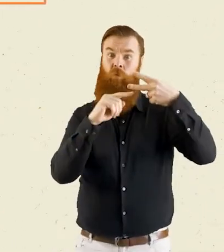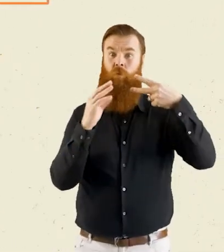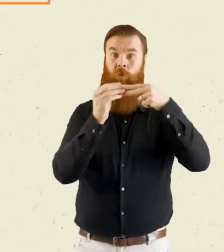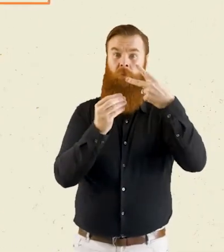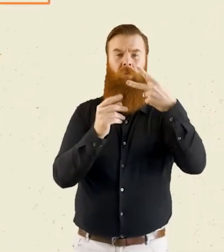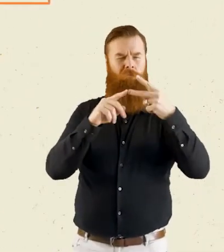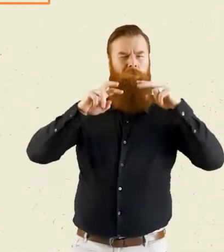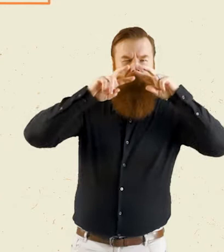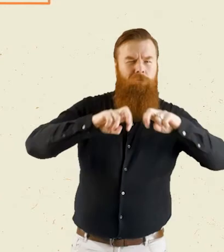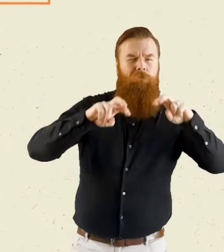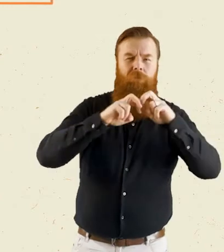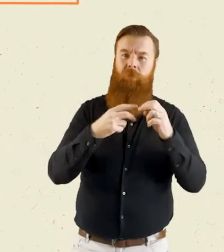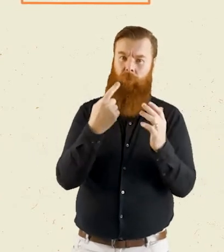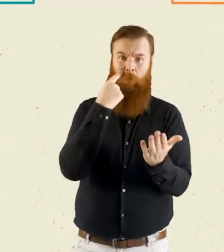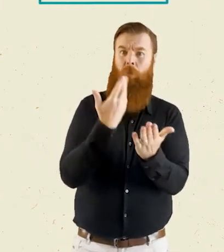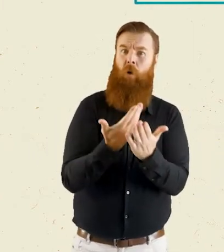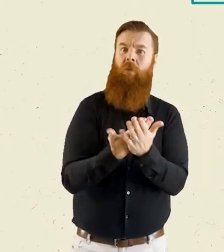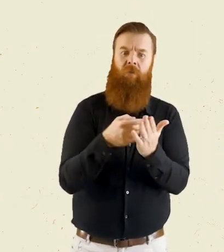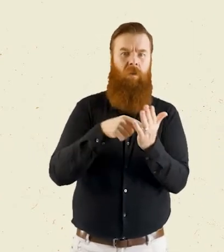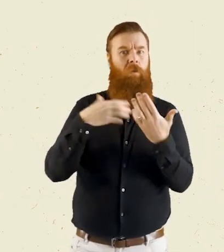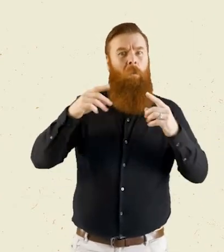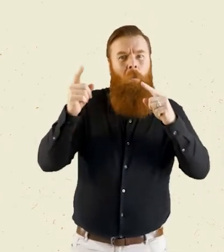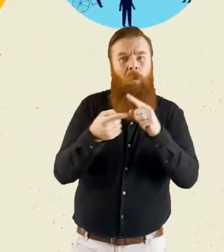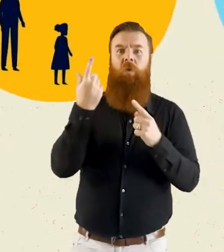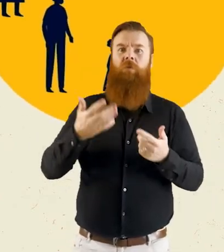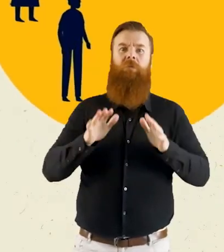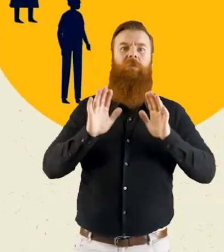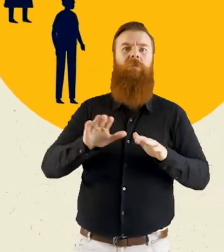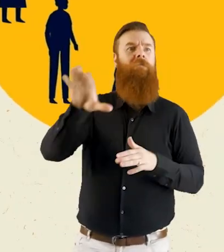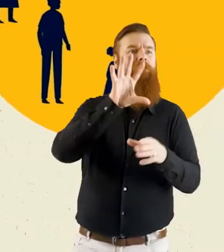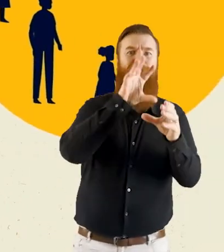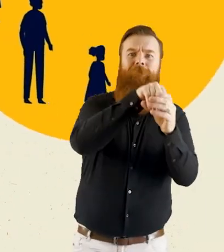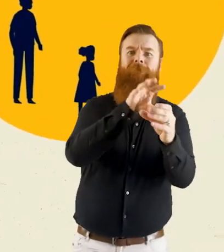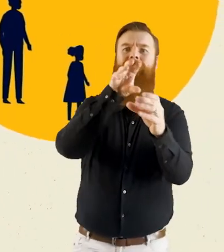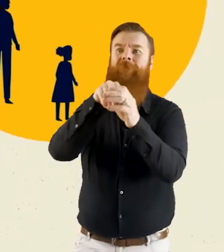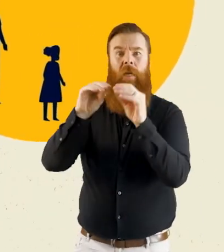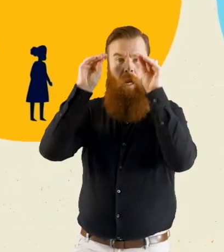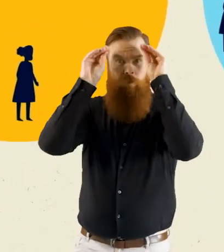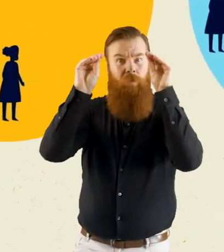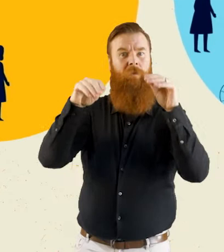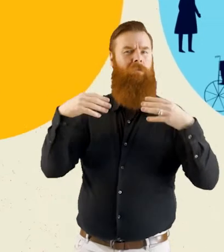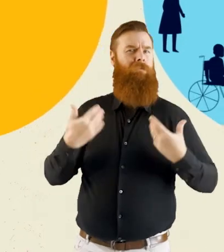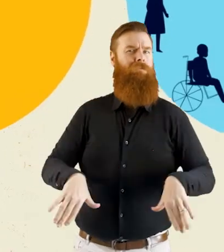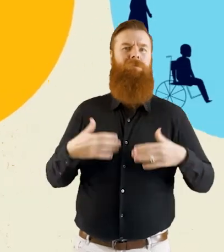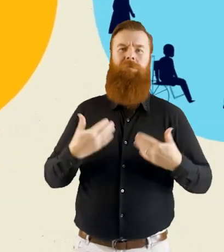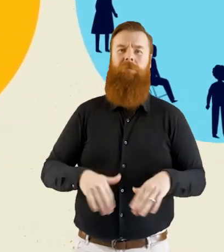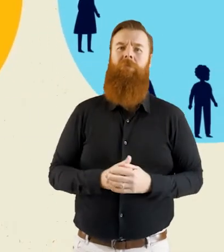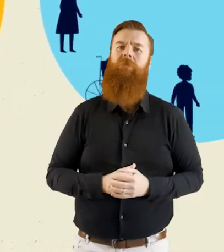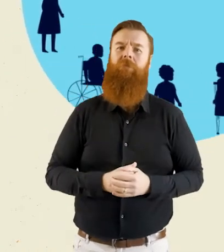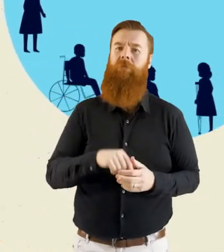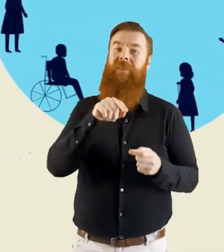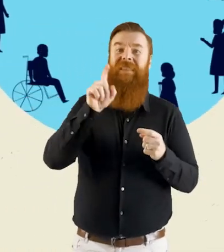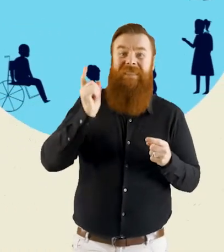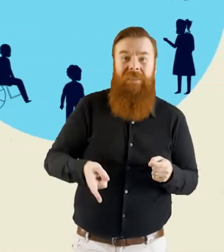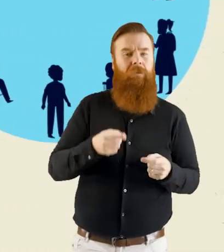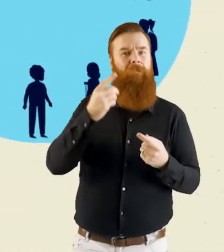Criteria 2. Analysis highlights the importance of analyzing the current educational context for learners with